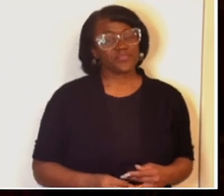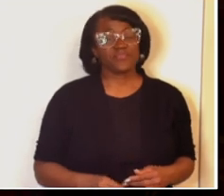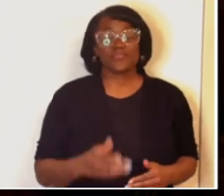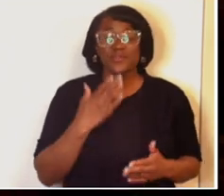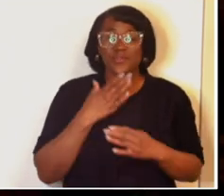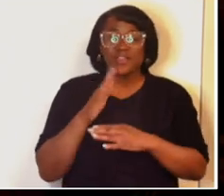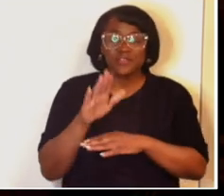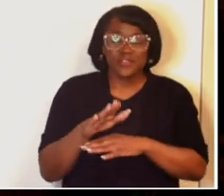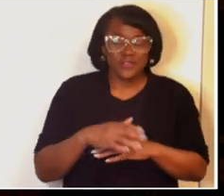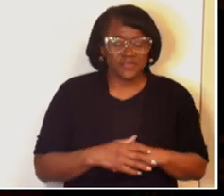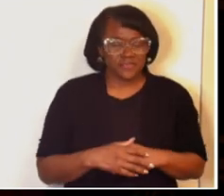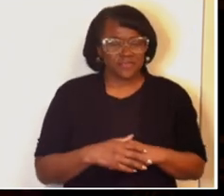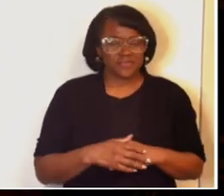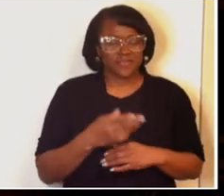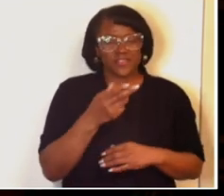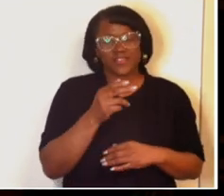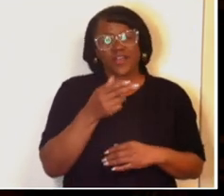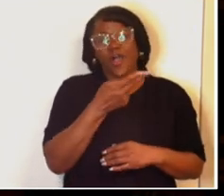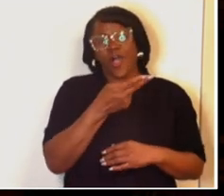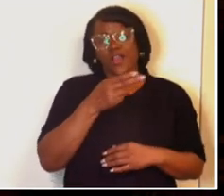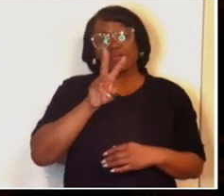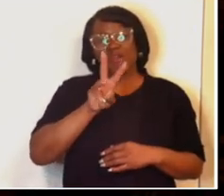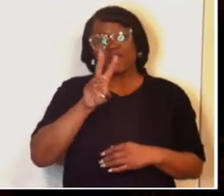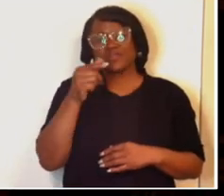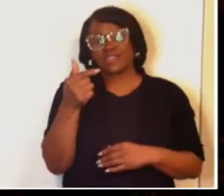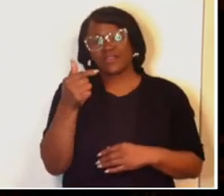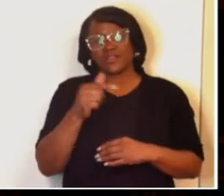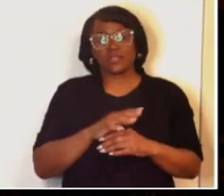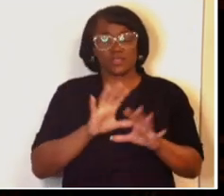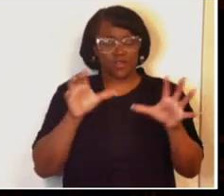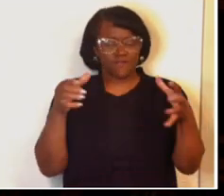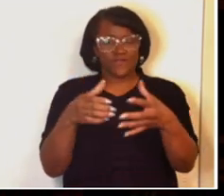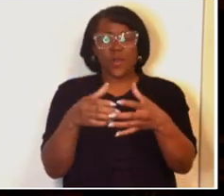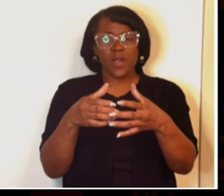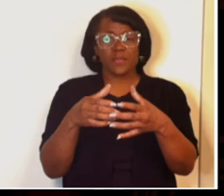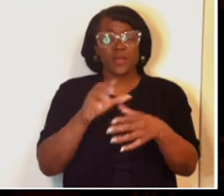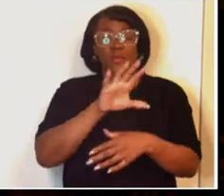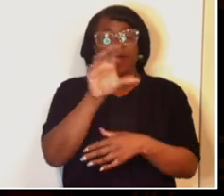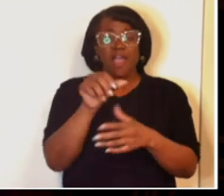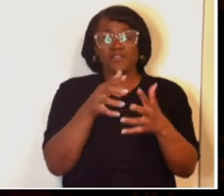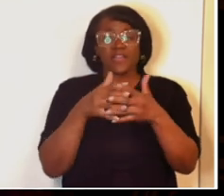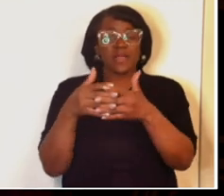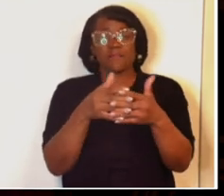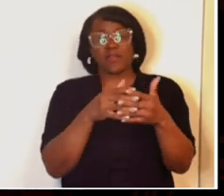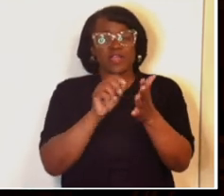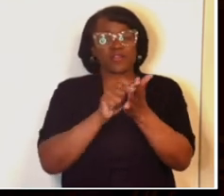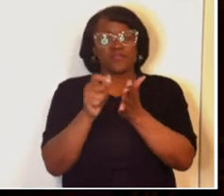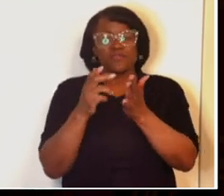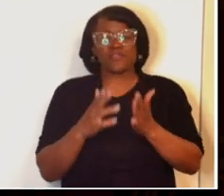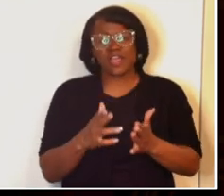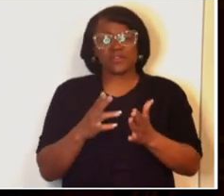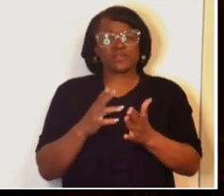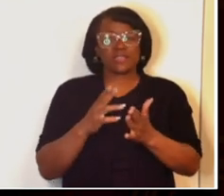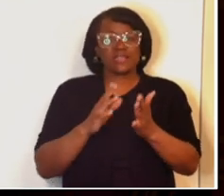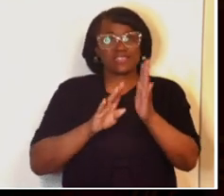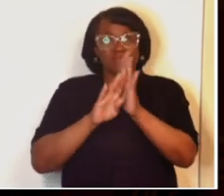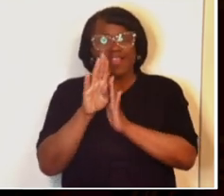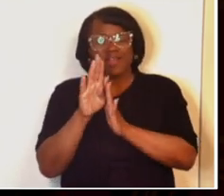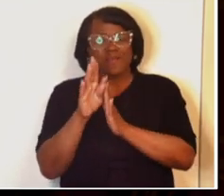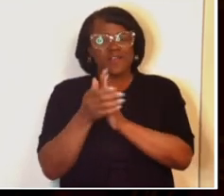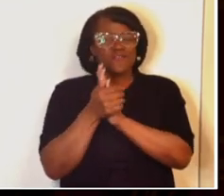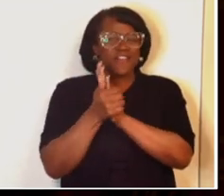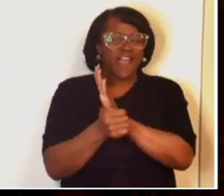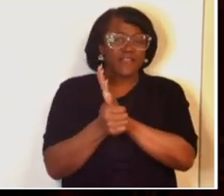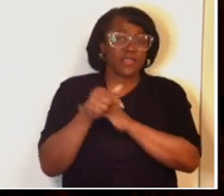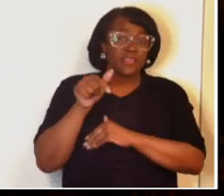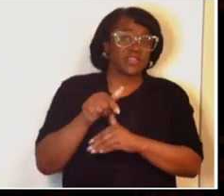Good afternoon. The Harlem Writers Guild is a forum where African-American writers develop our craft. This